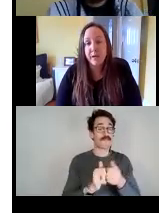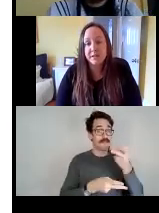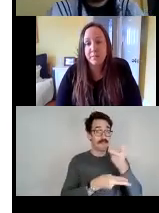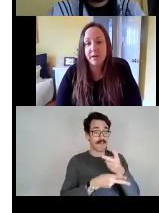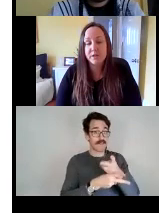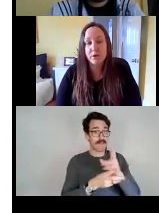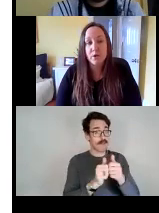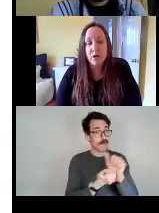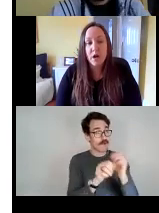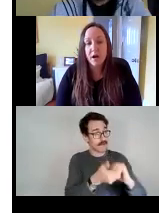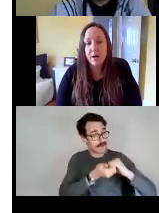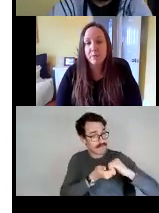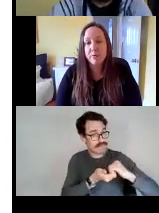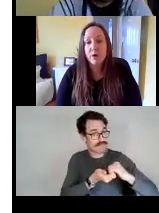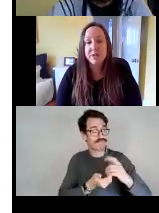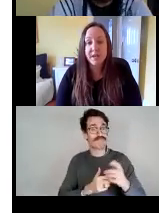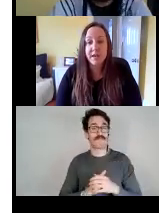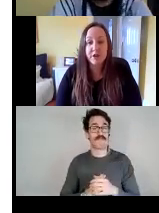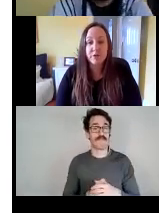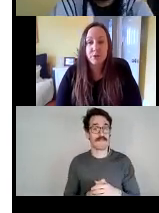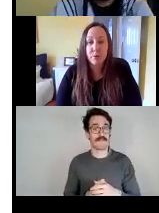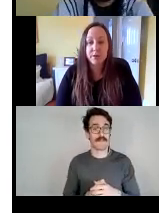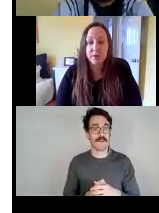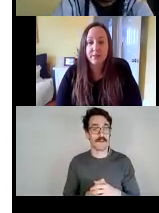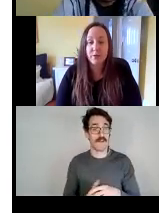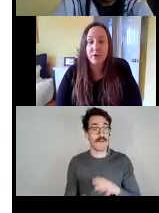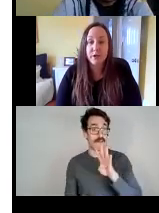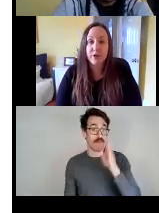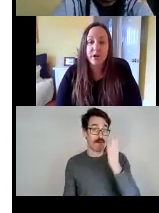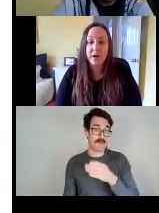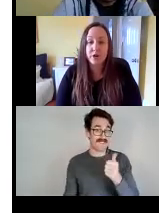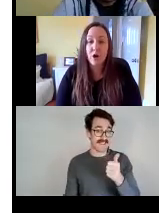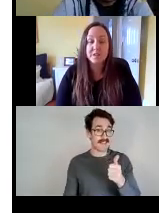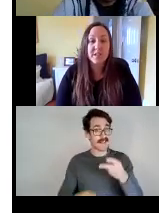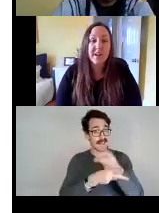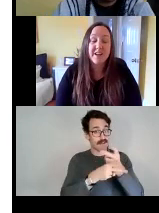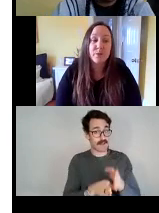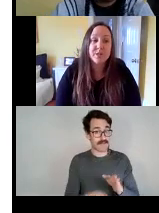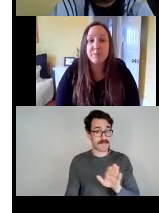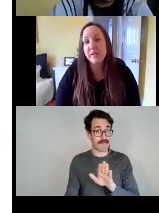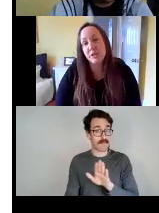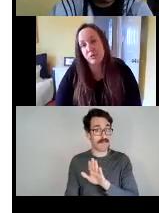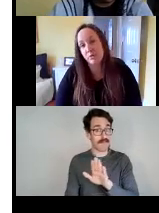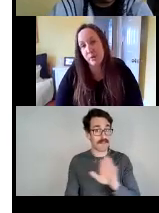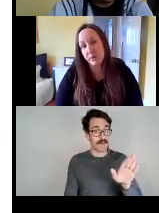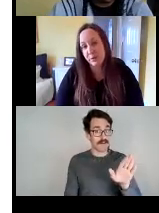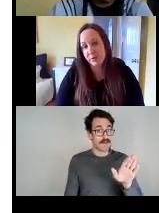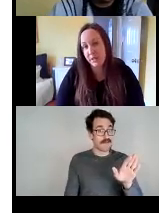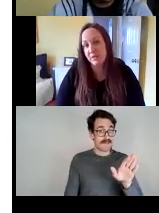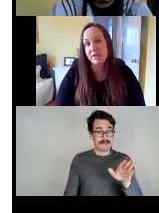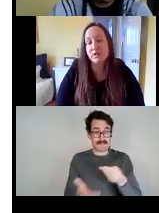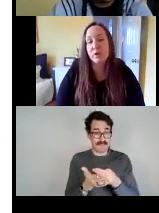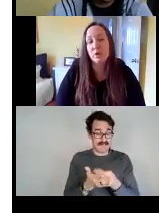of the pandemic. So 4 in 10 caregivers reported that they were incurring higher costs and they were dipping into their own